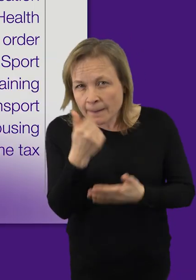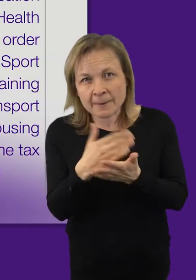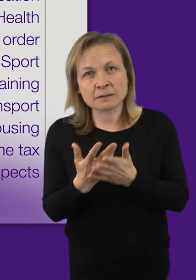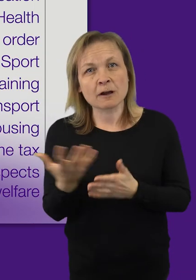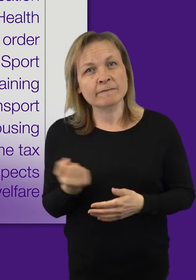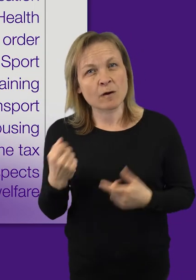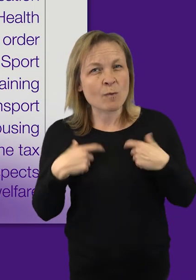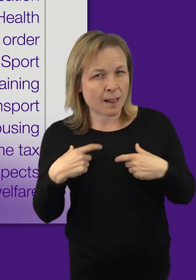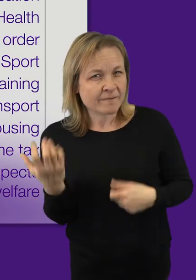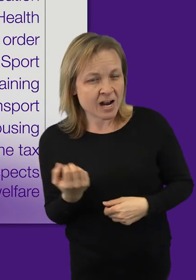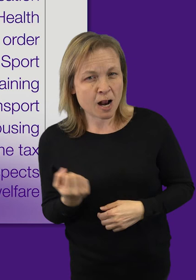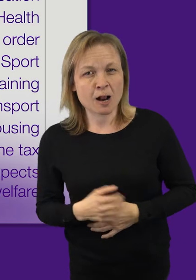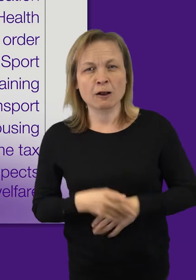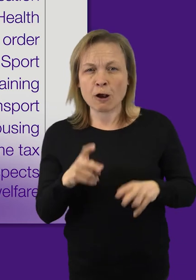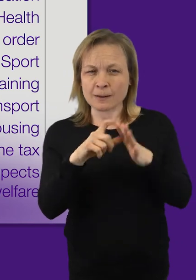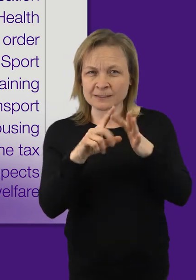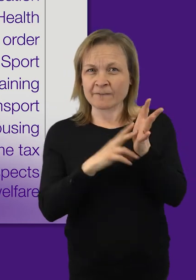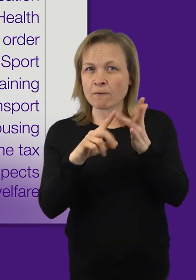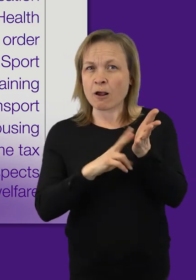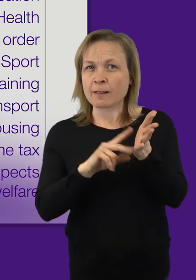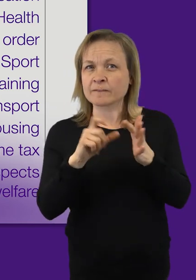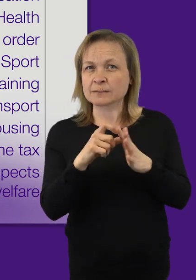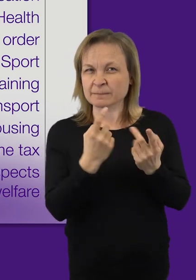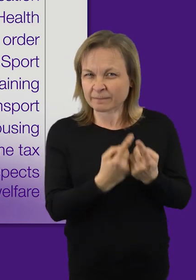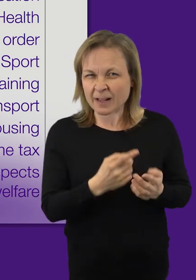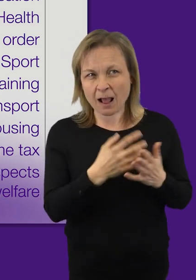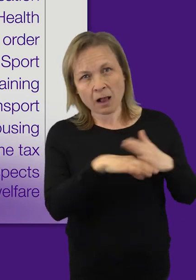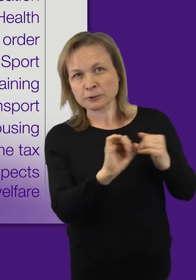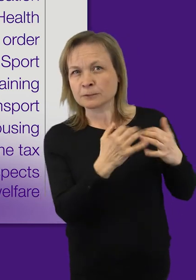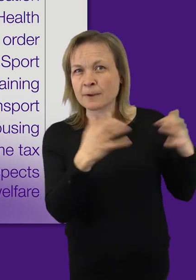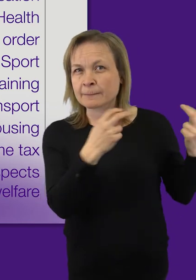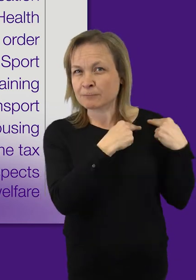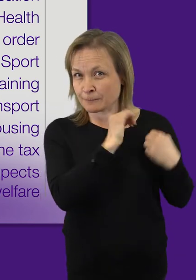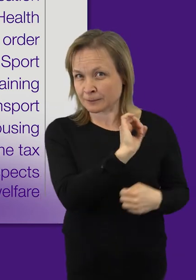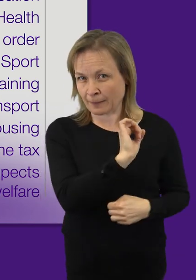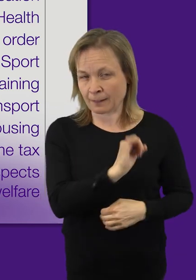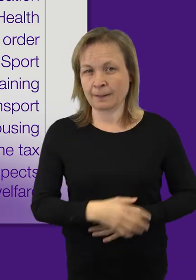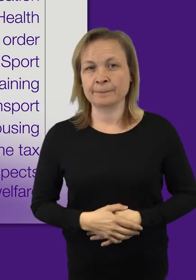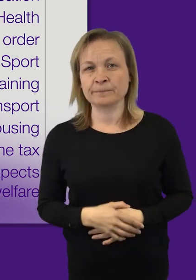tax, some aspects of welfare. These are known as devolved matters.